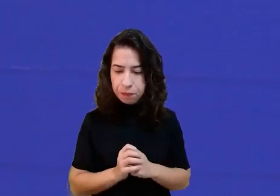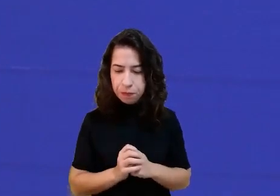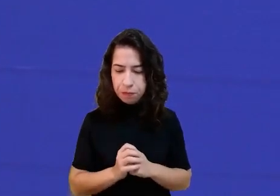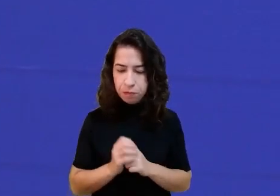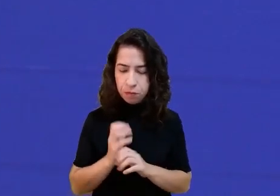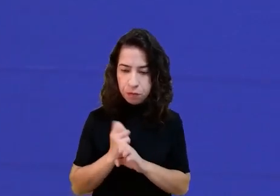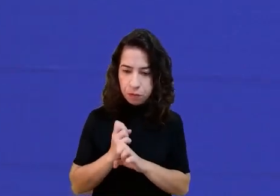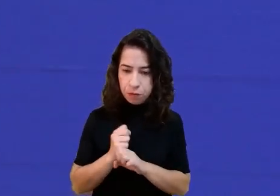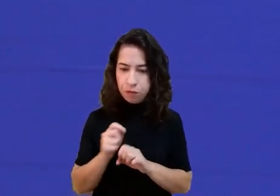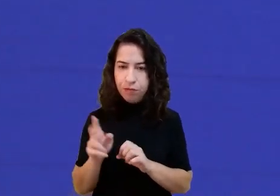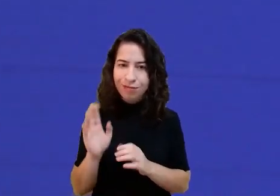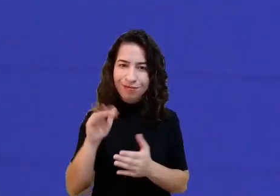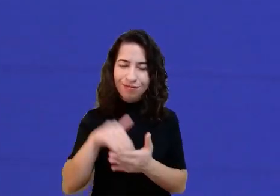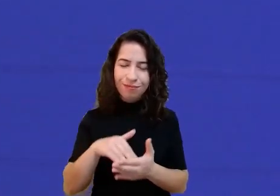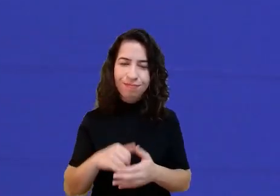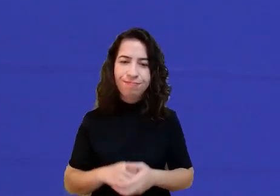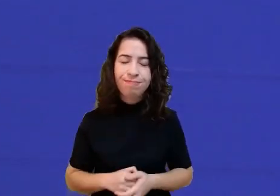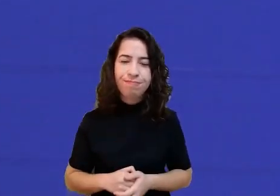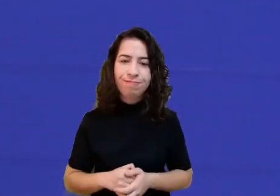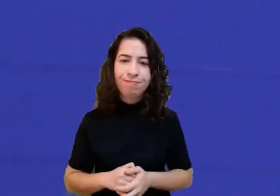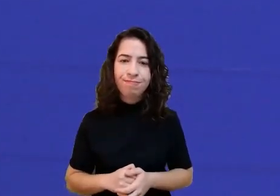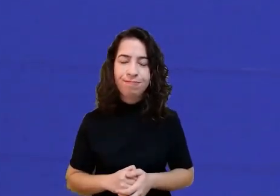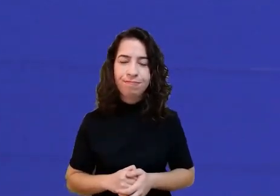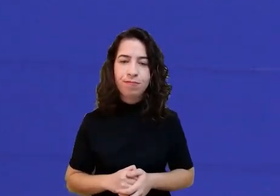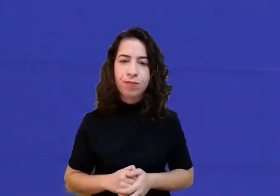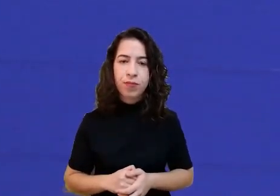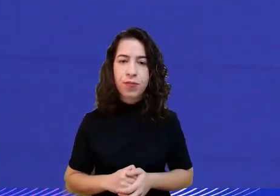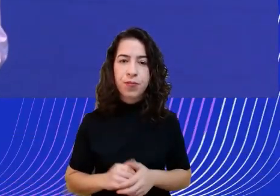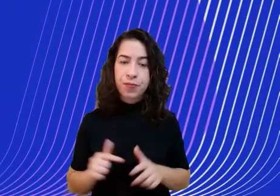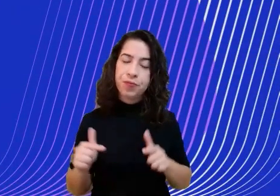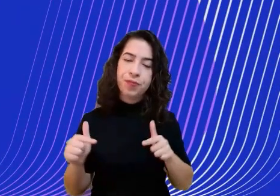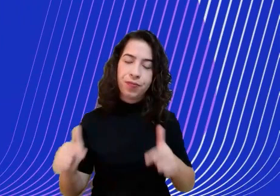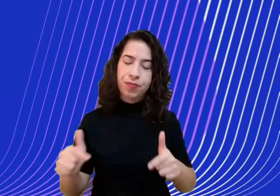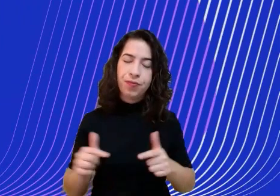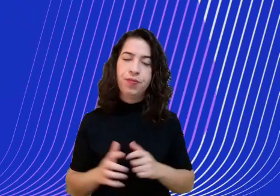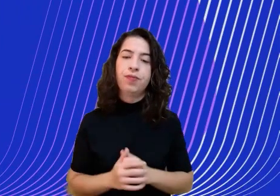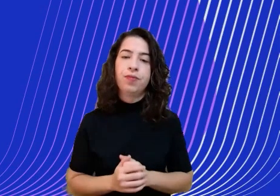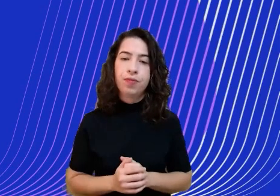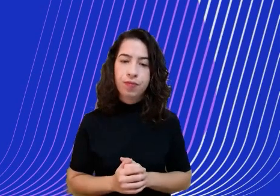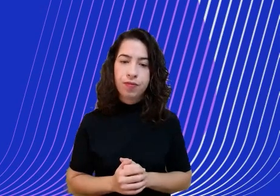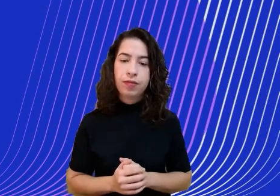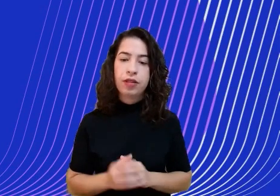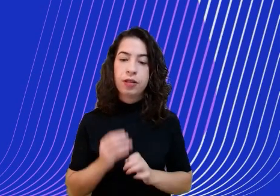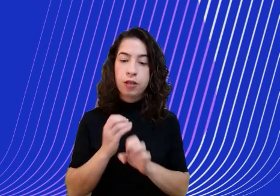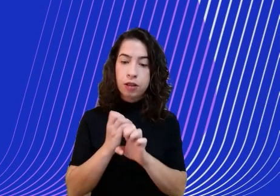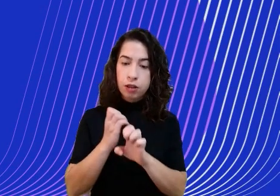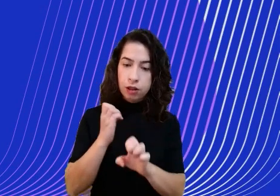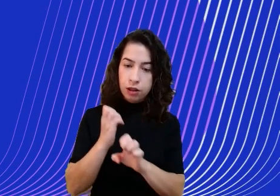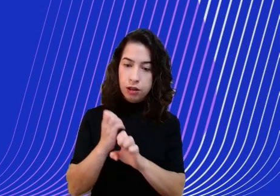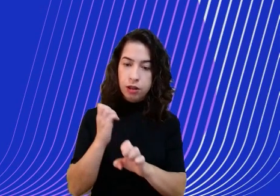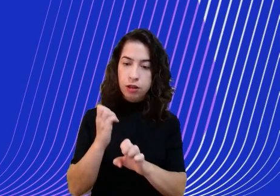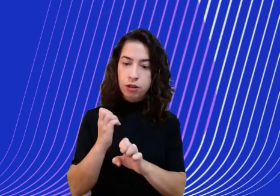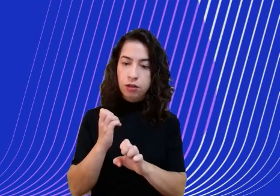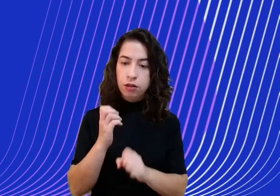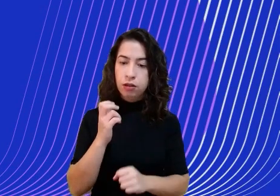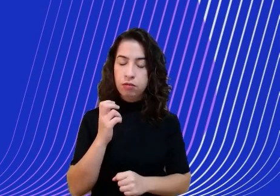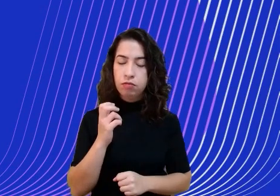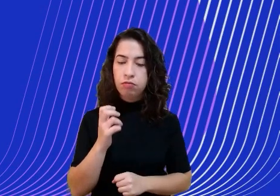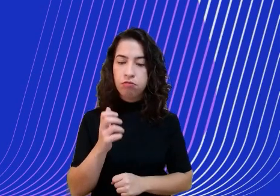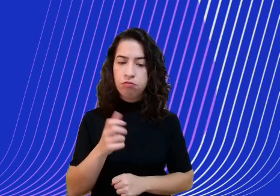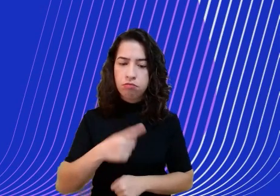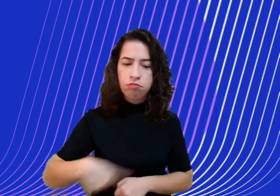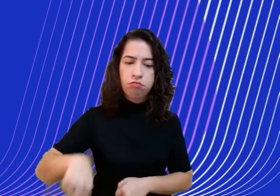control to have numbers and put things in practical terms. And all of